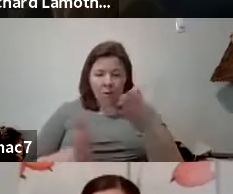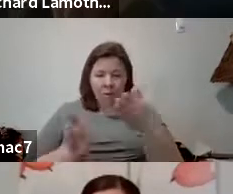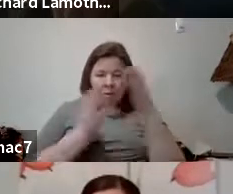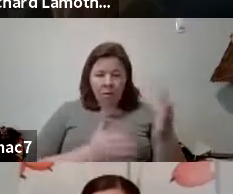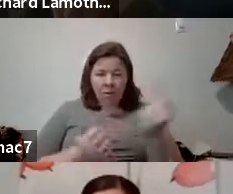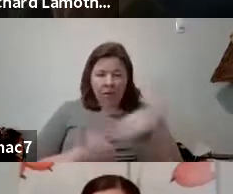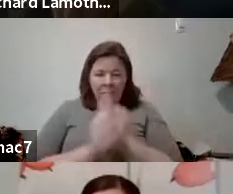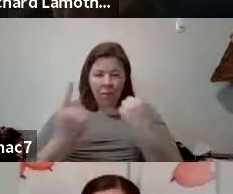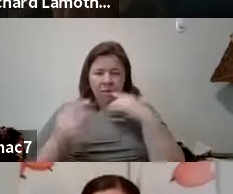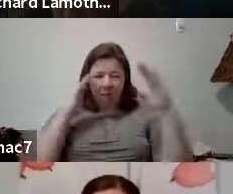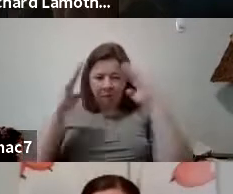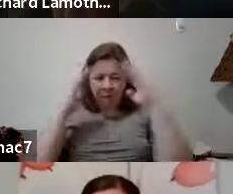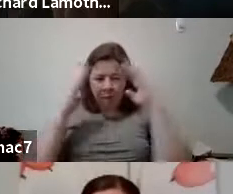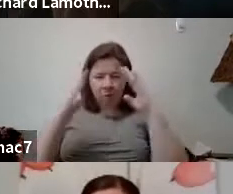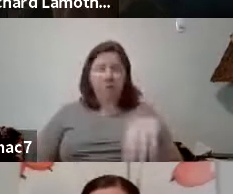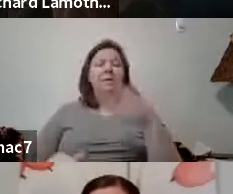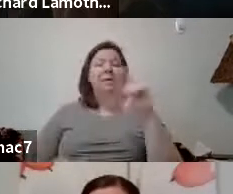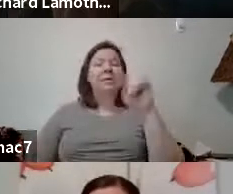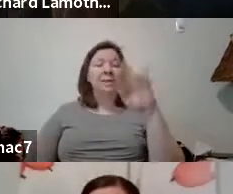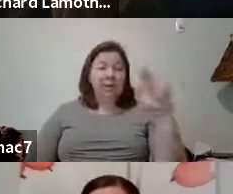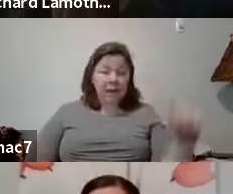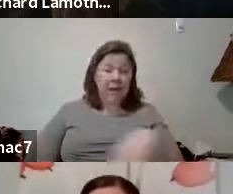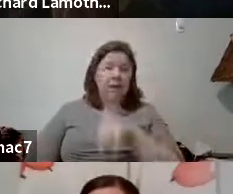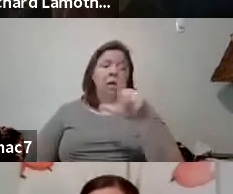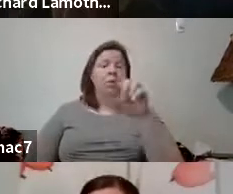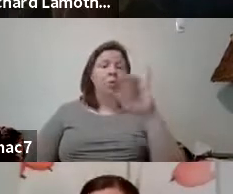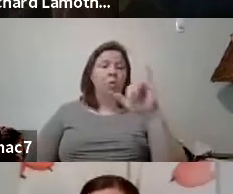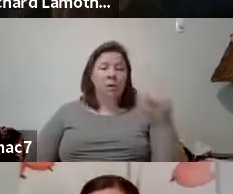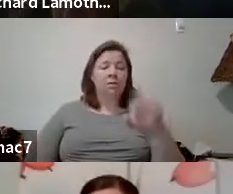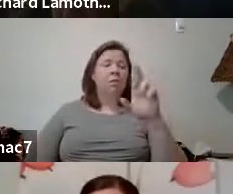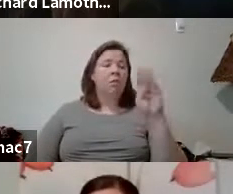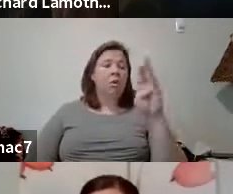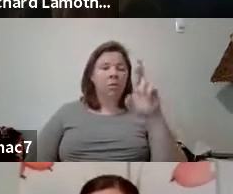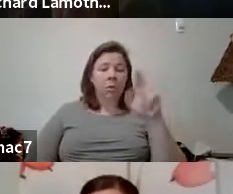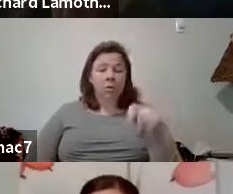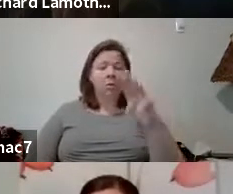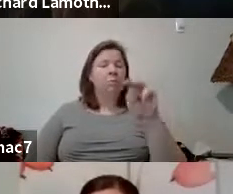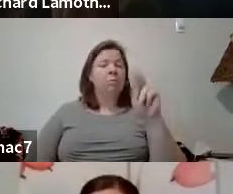Tina, Louise, Barrington, Robert Owen, Nelly, Mona,